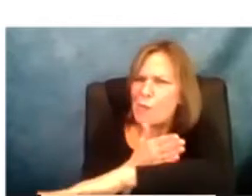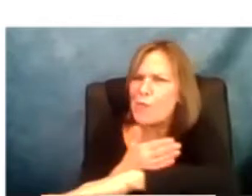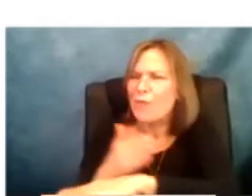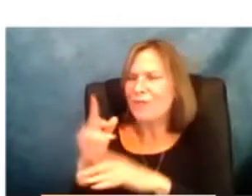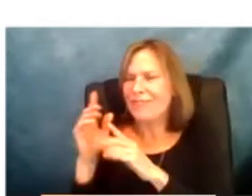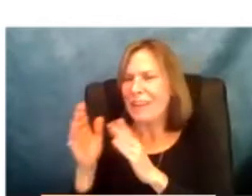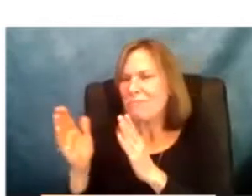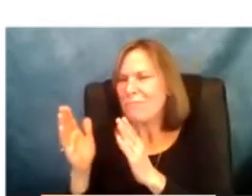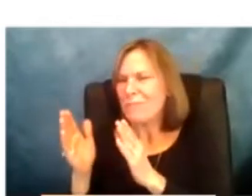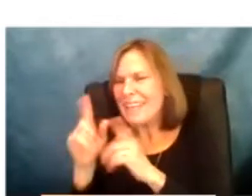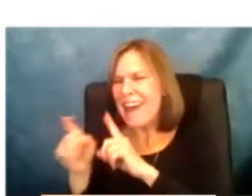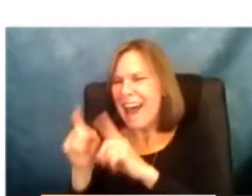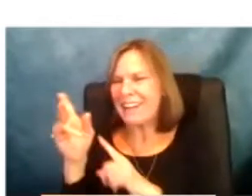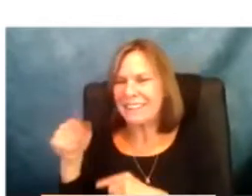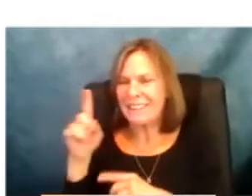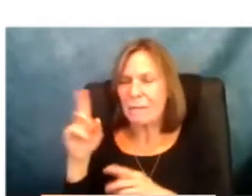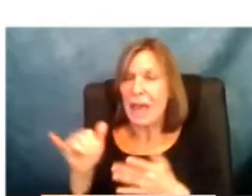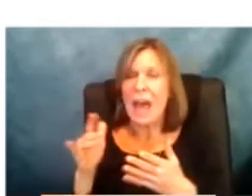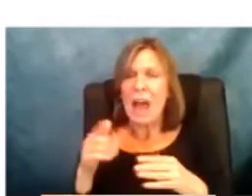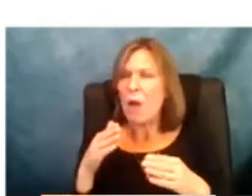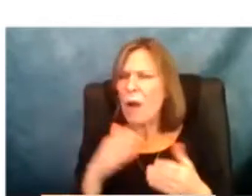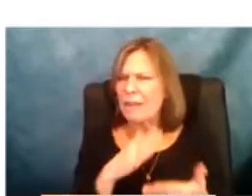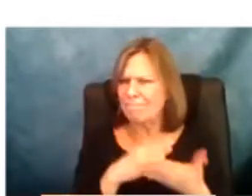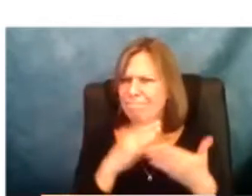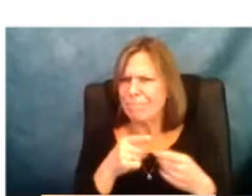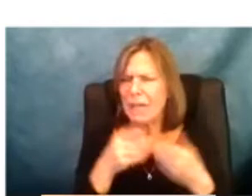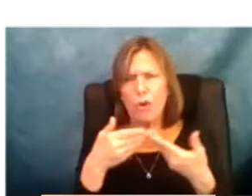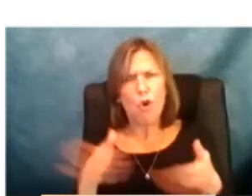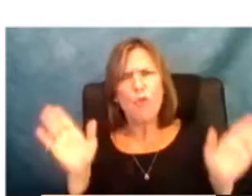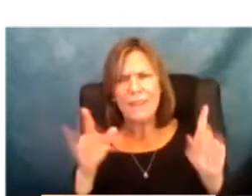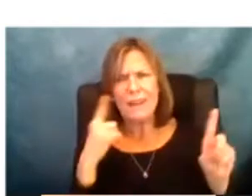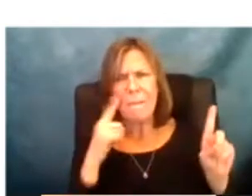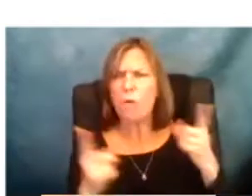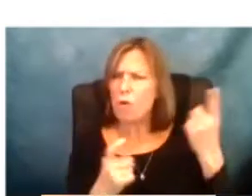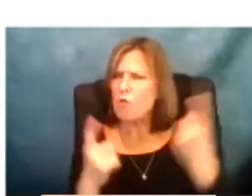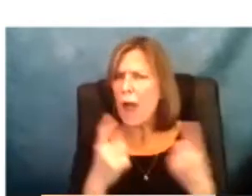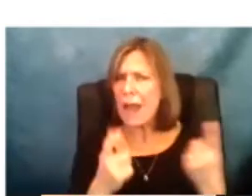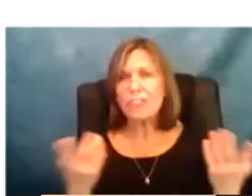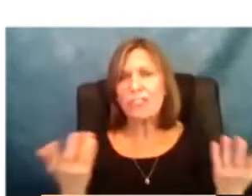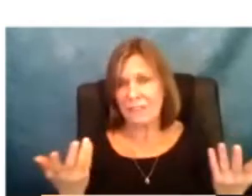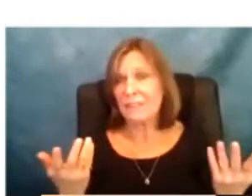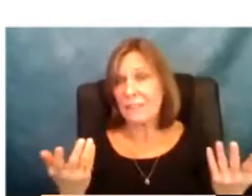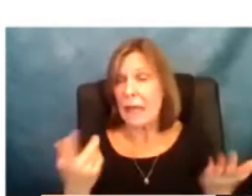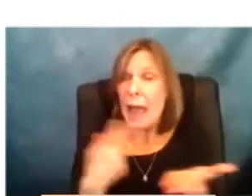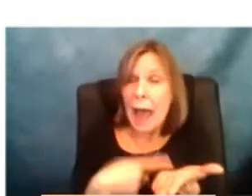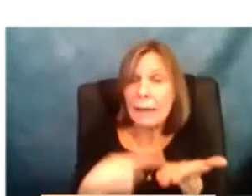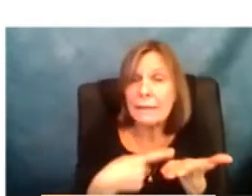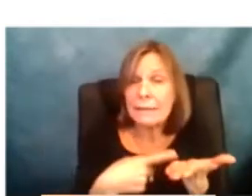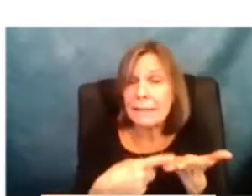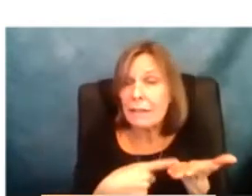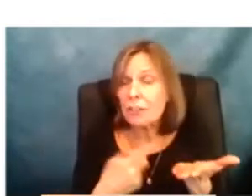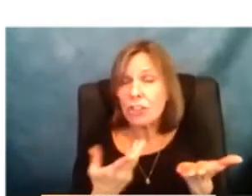really, I guess I'm going to stop. I want to really open it up to some questions and discussion and